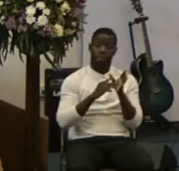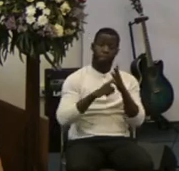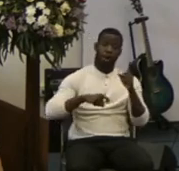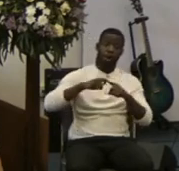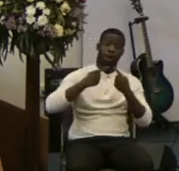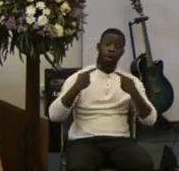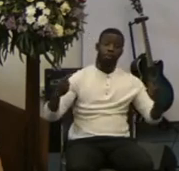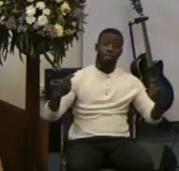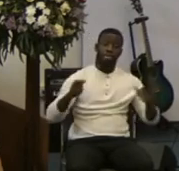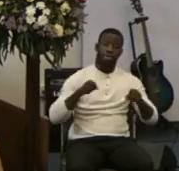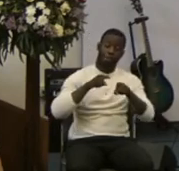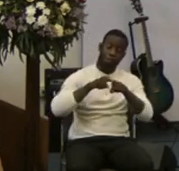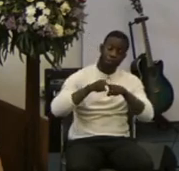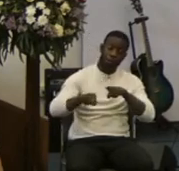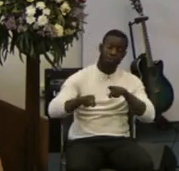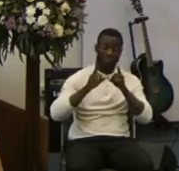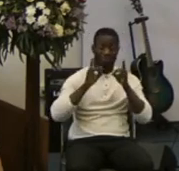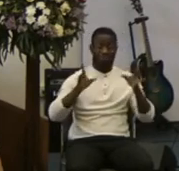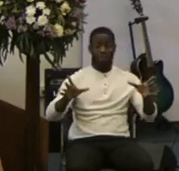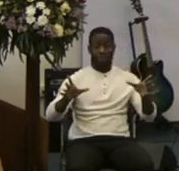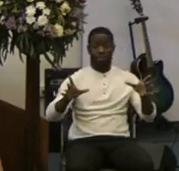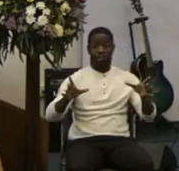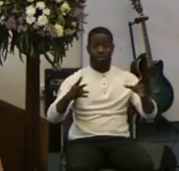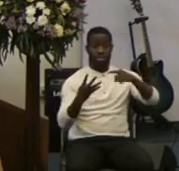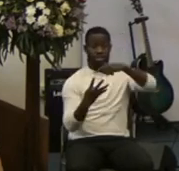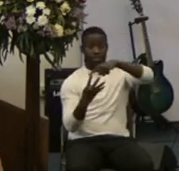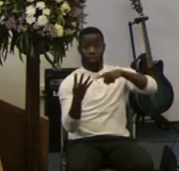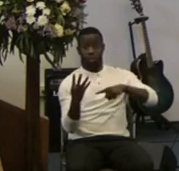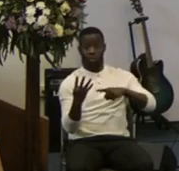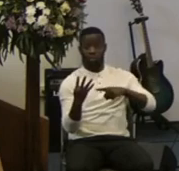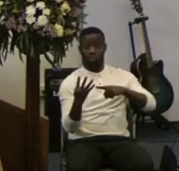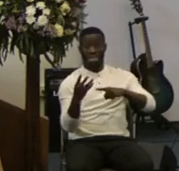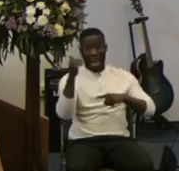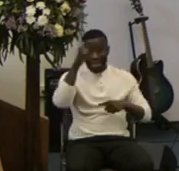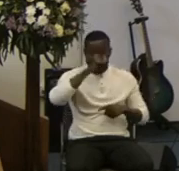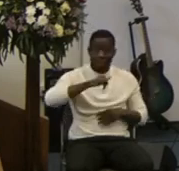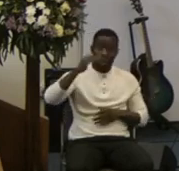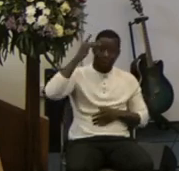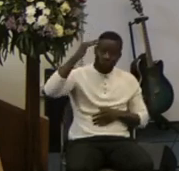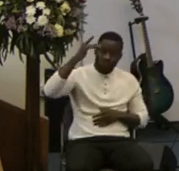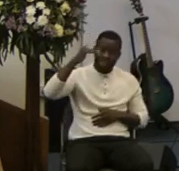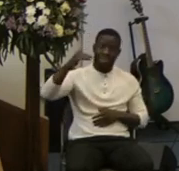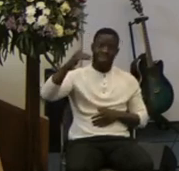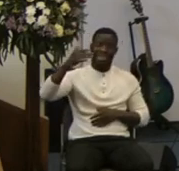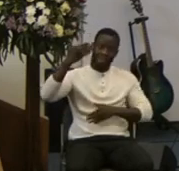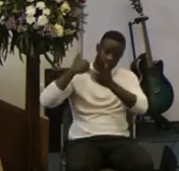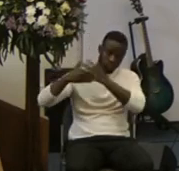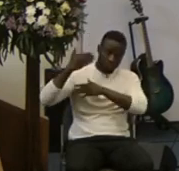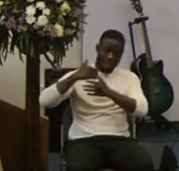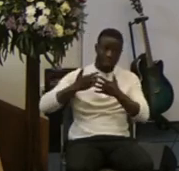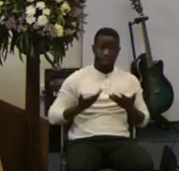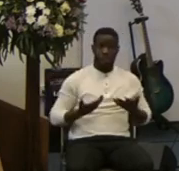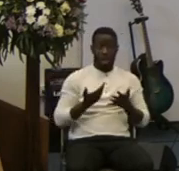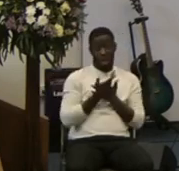Mark's gospel is the most popular in academia. There is more study going on